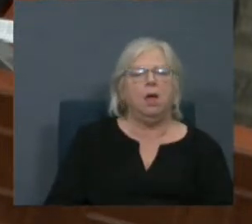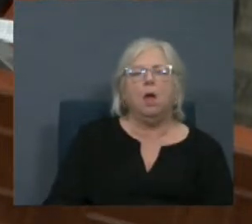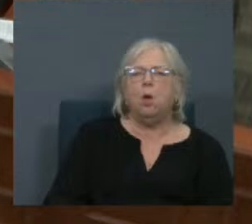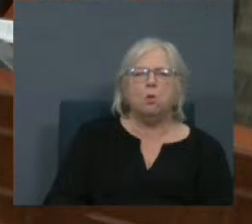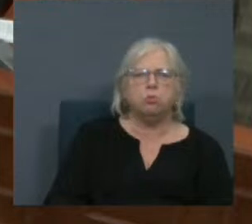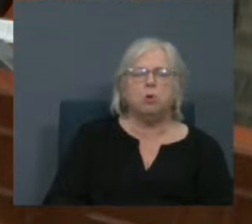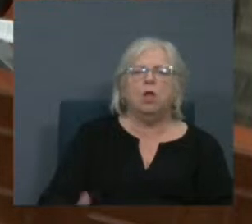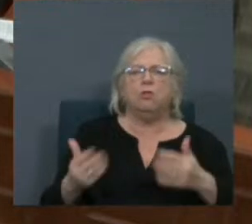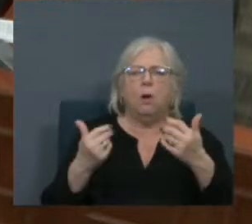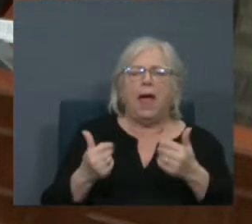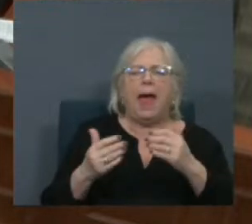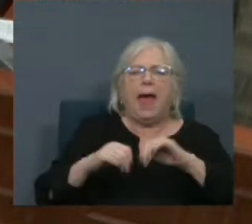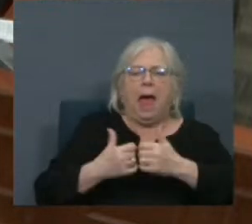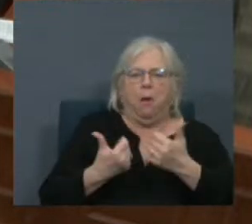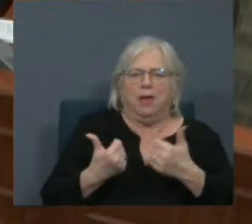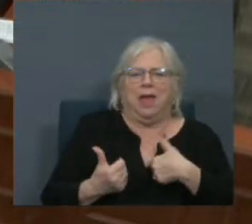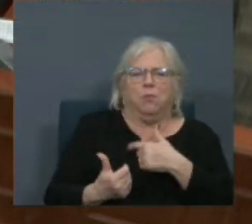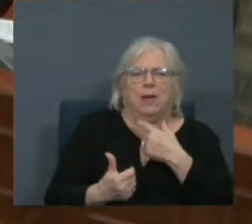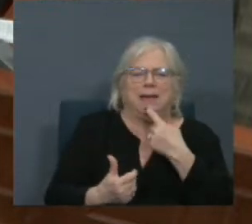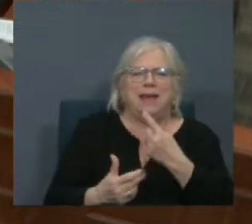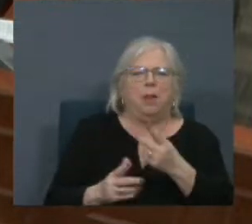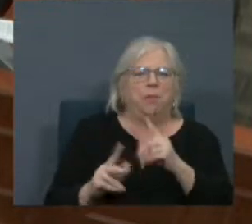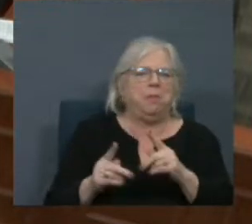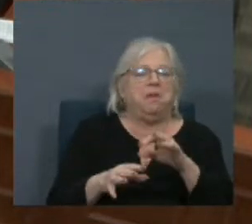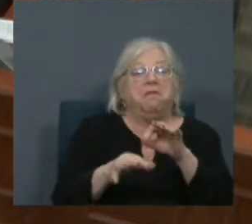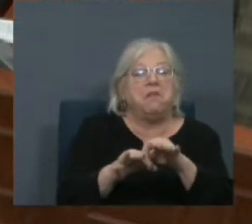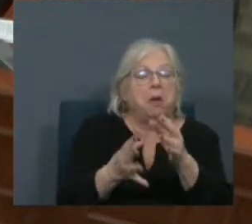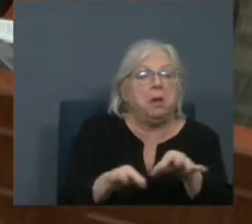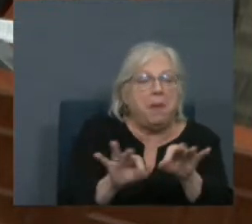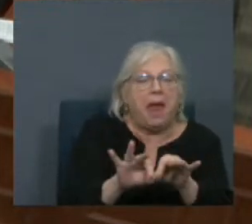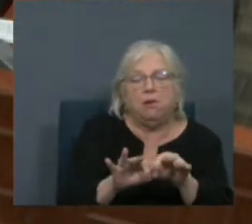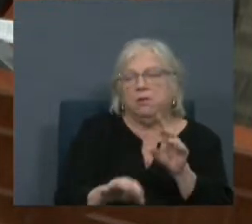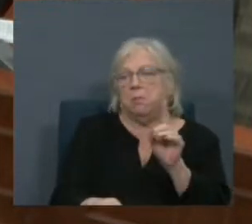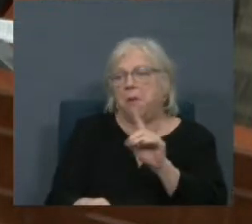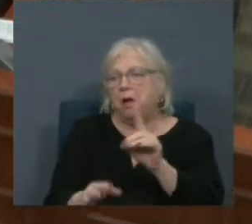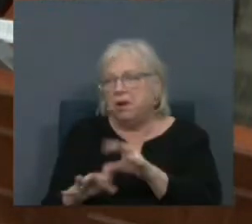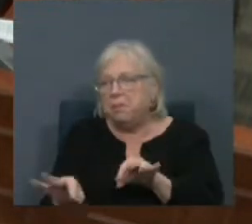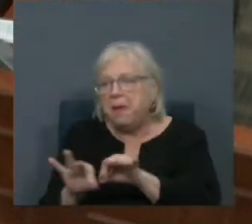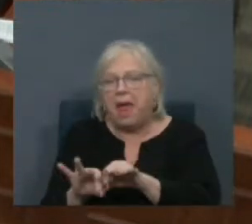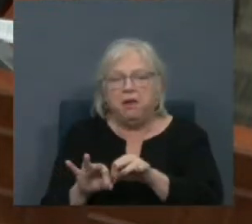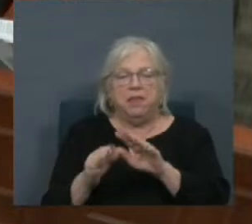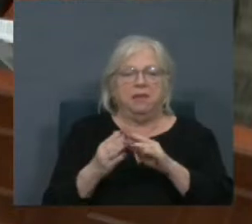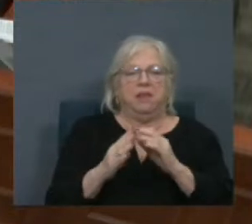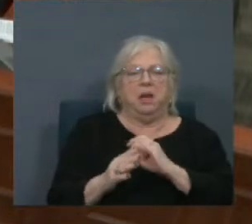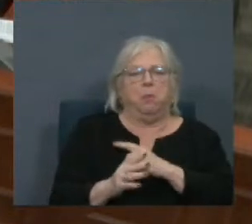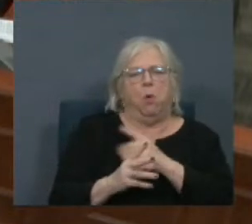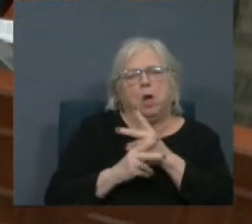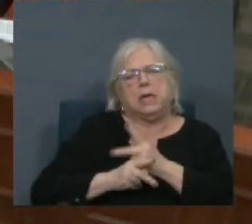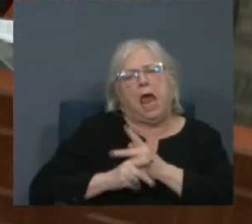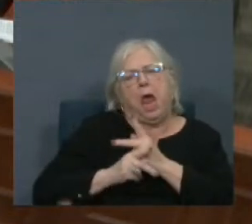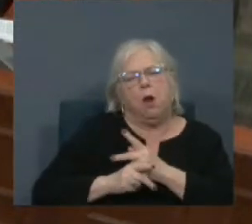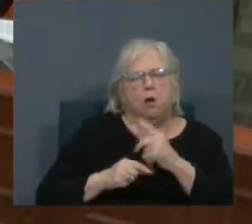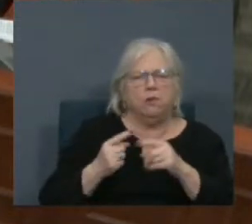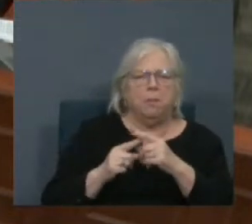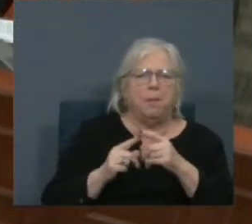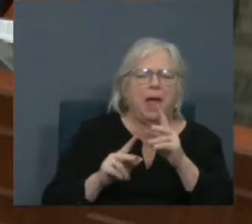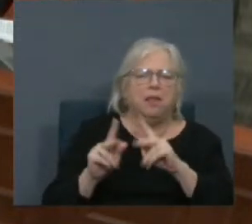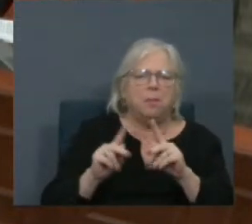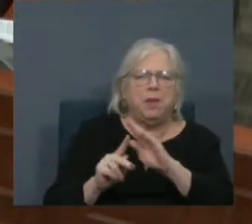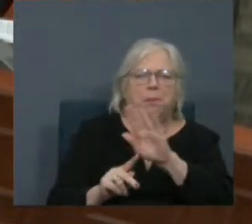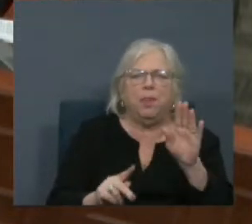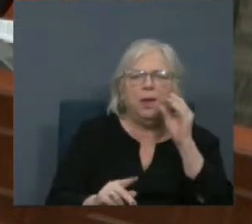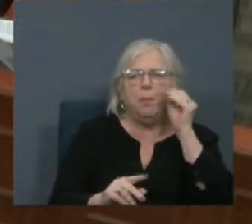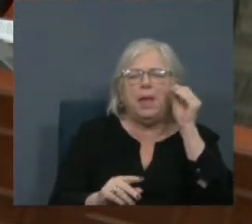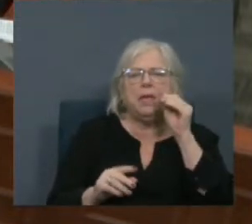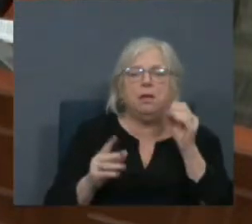So how can we tell people voting matters, democracy matters, this city board cares about the opinions of the people? When you